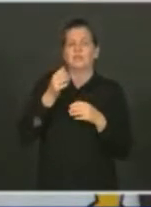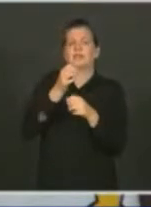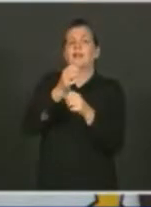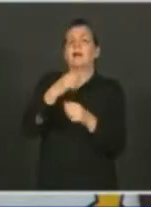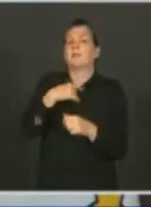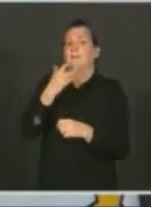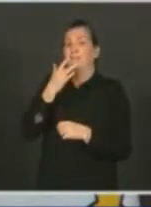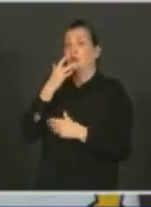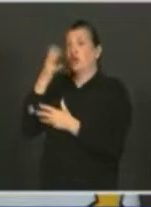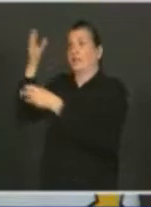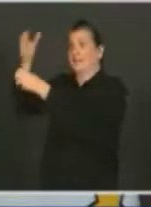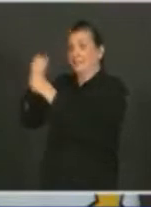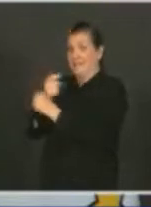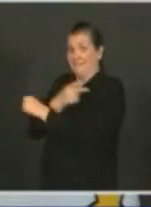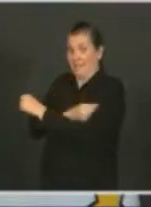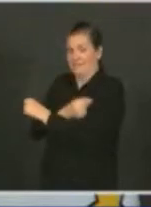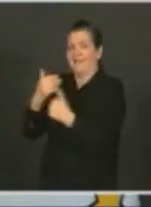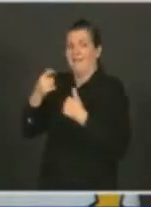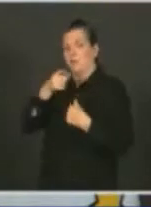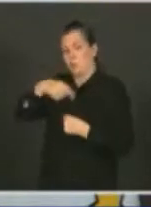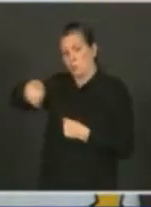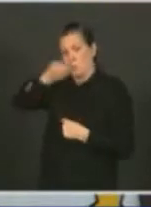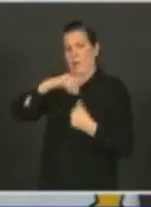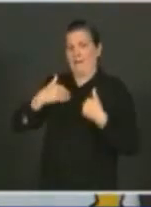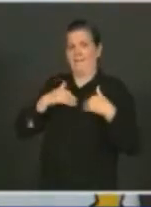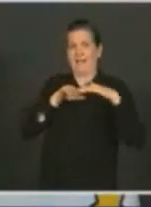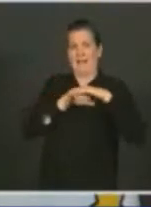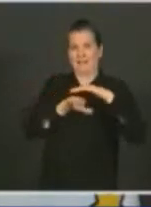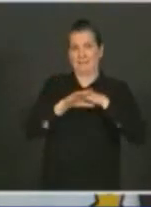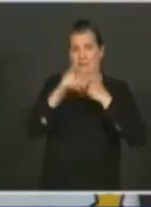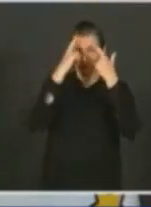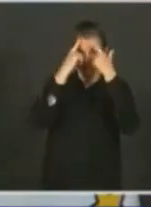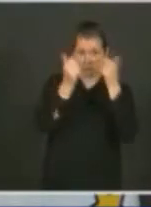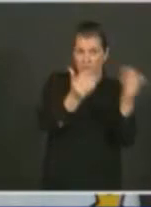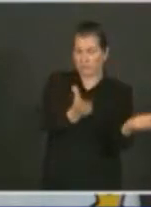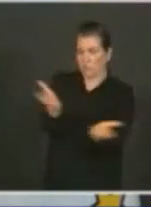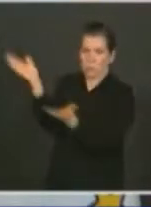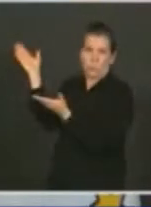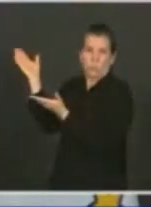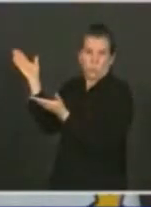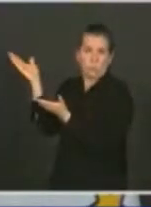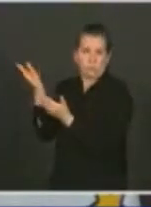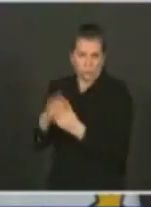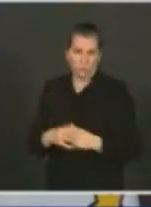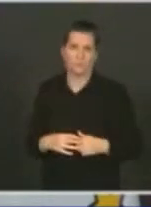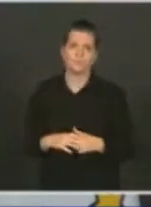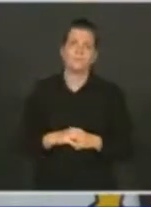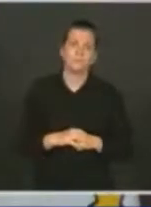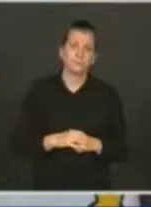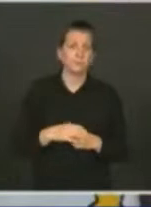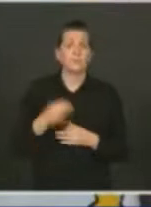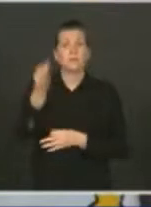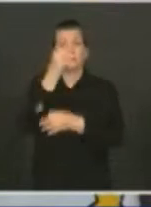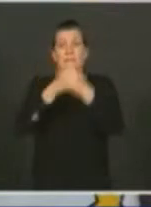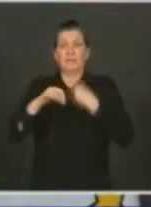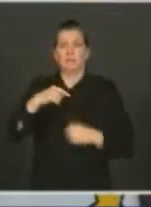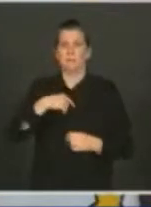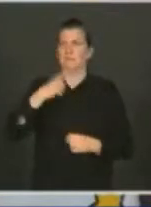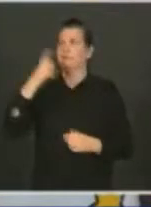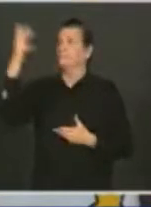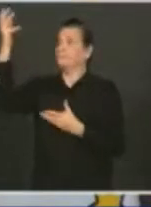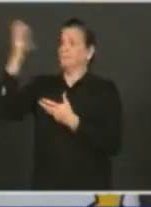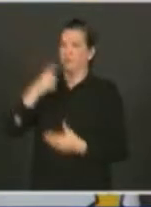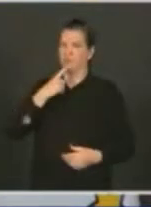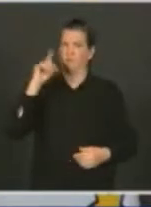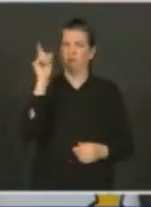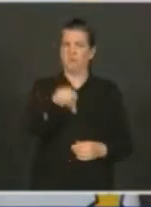people. That's what we've always done with the flu, and we have found it to work. So rather than force someone, I think the right way to do it is